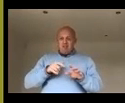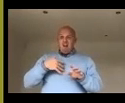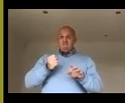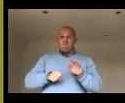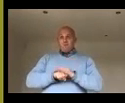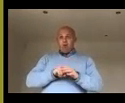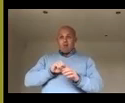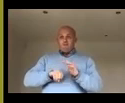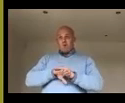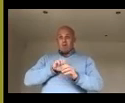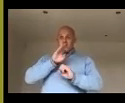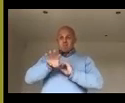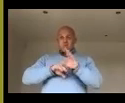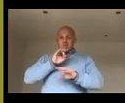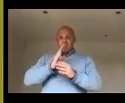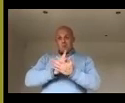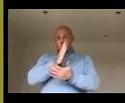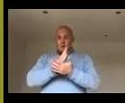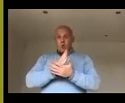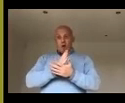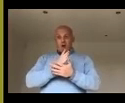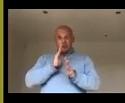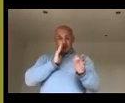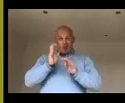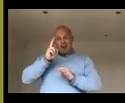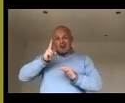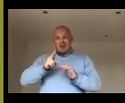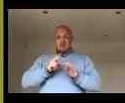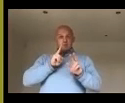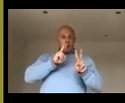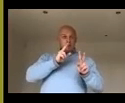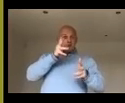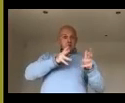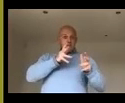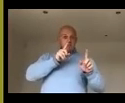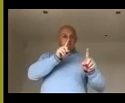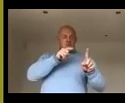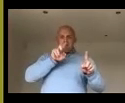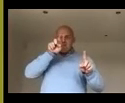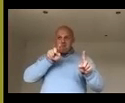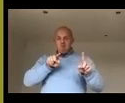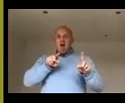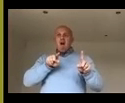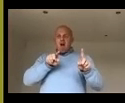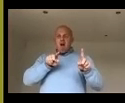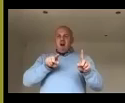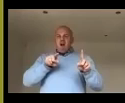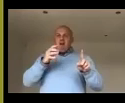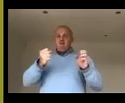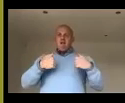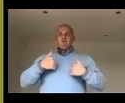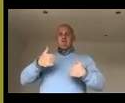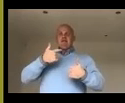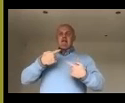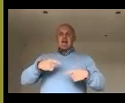do fit. It's always important to read through and make sure there's no things that are going to trip you up. And then you go to